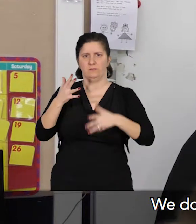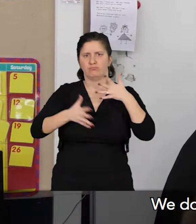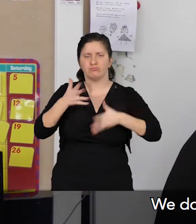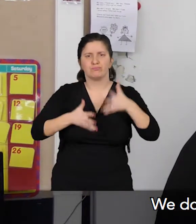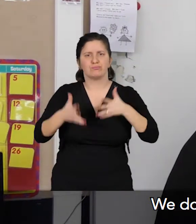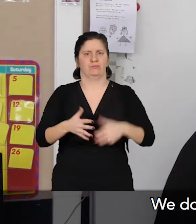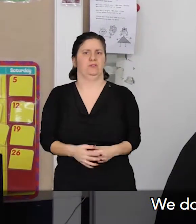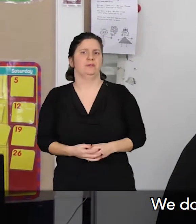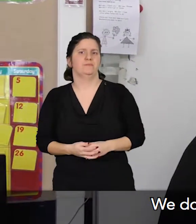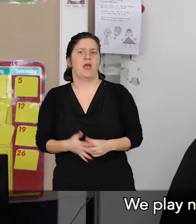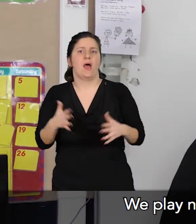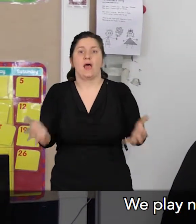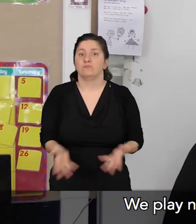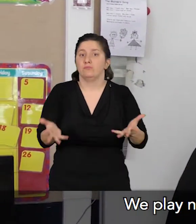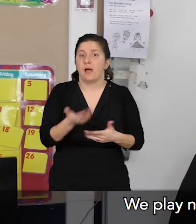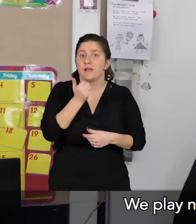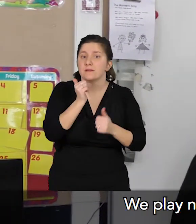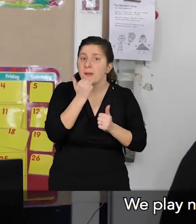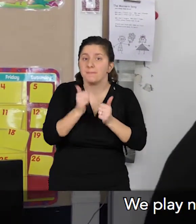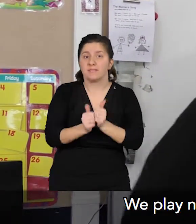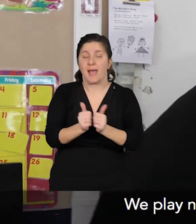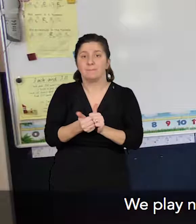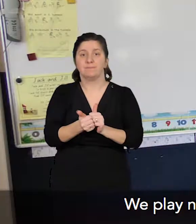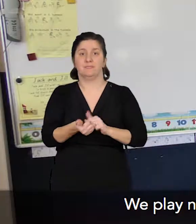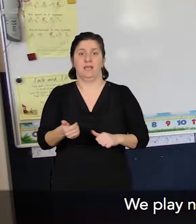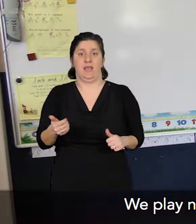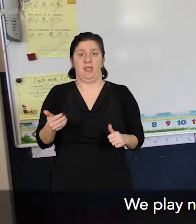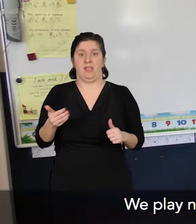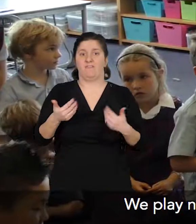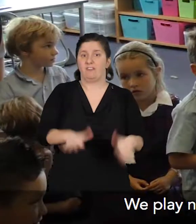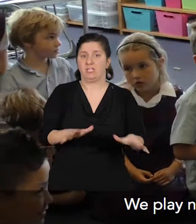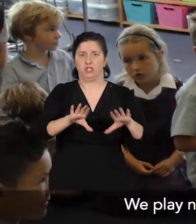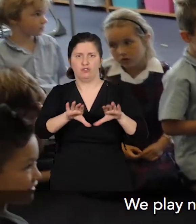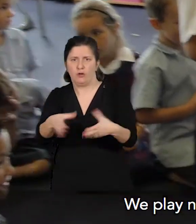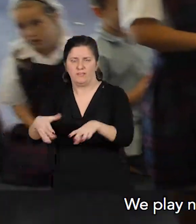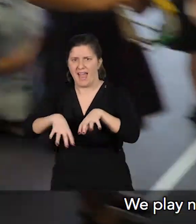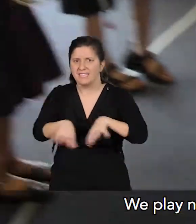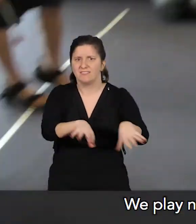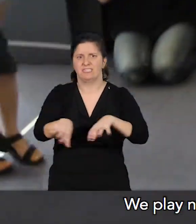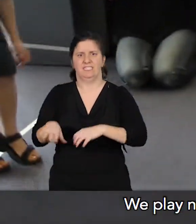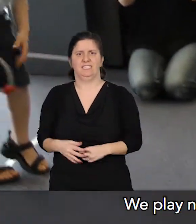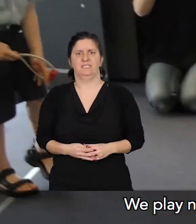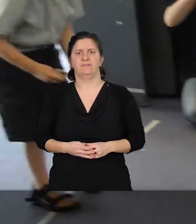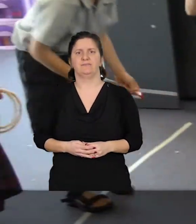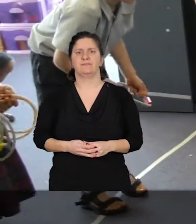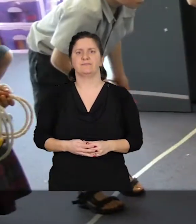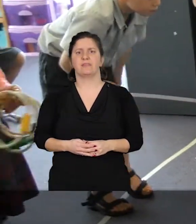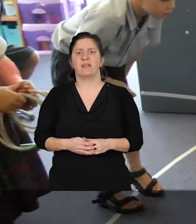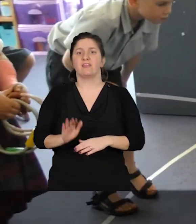includes signing. We play number games, and then we break into groups and do different activities.